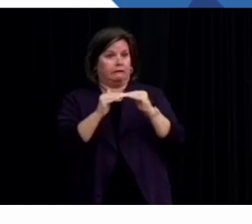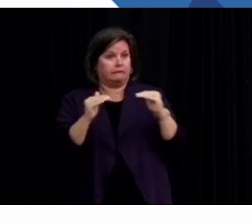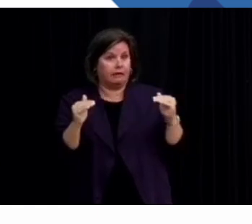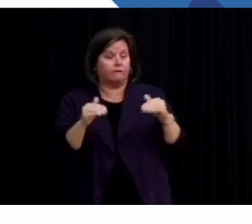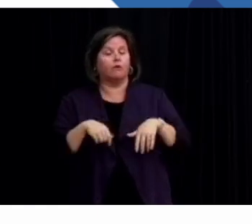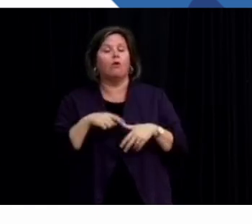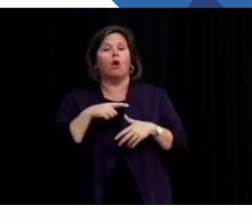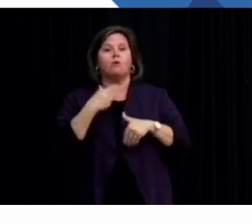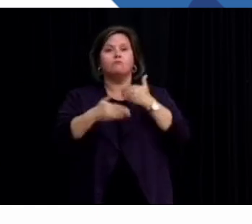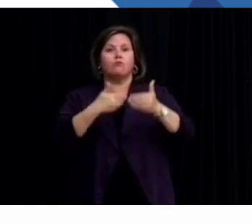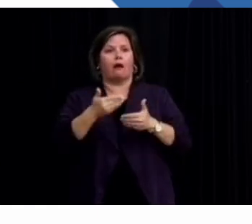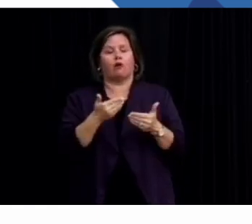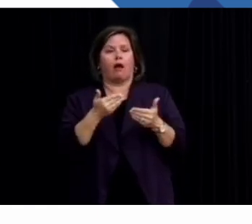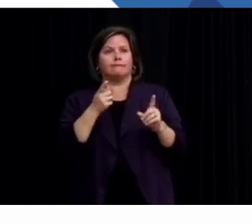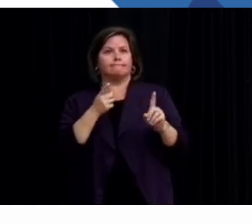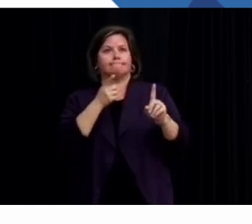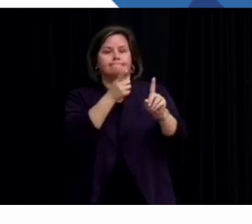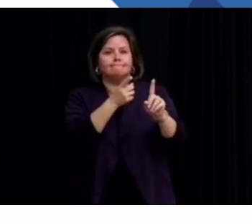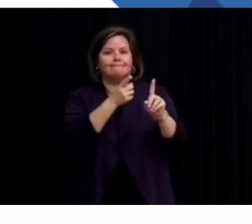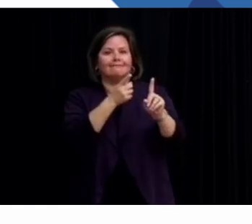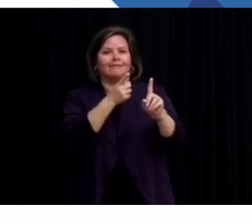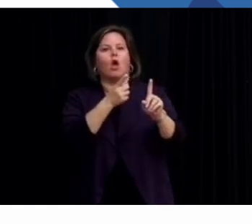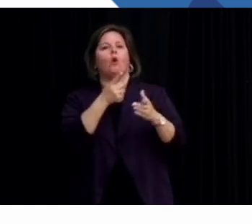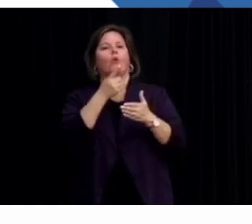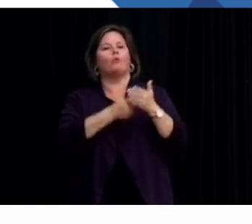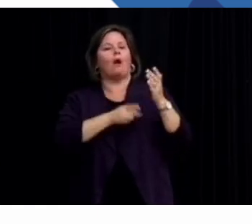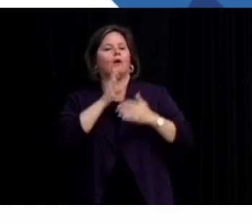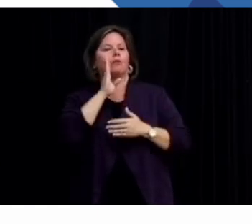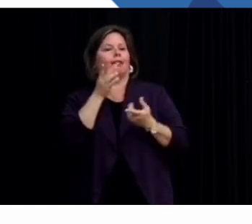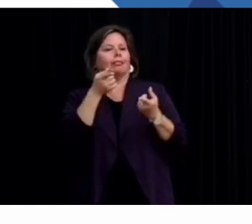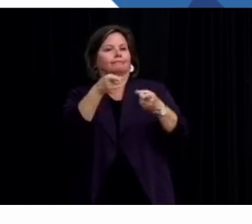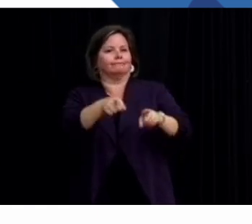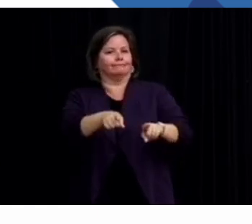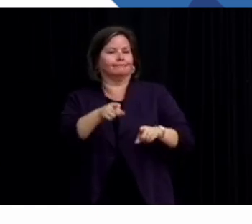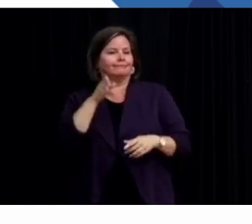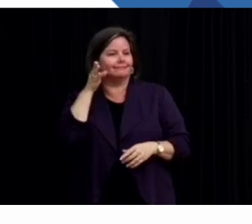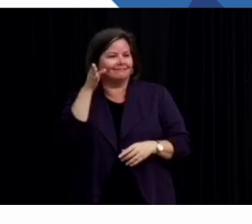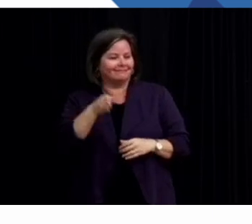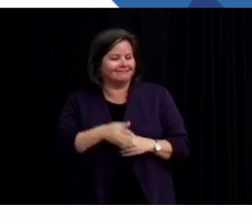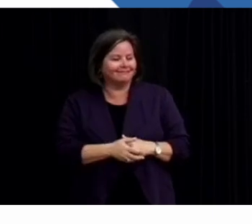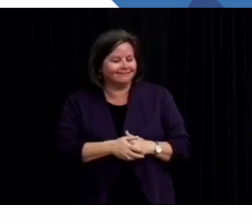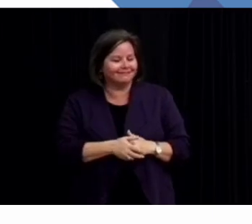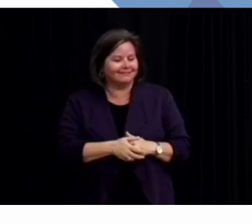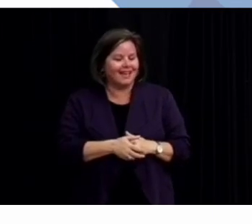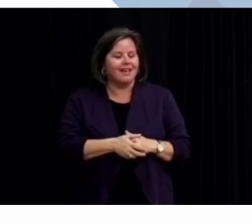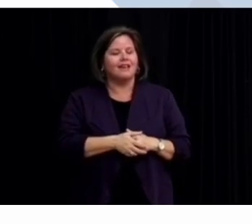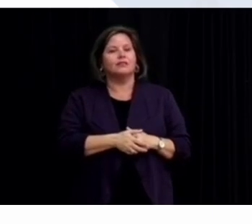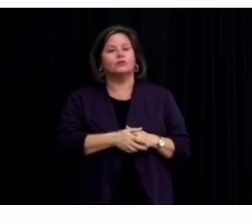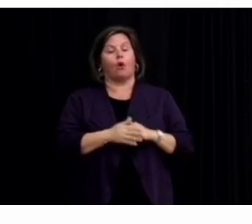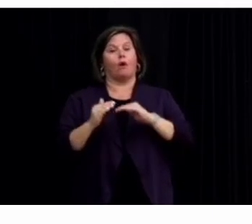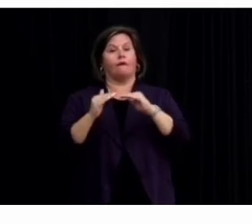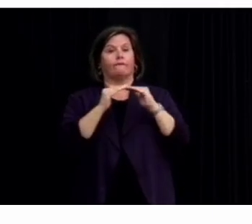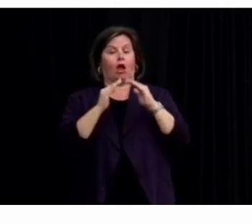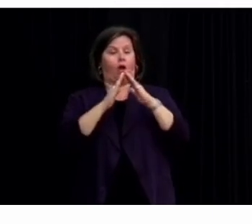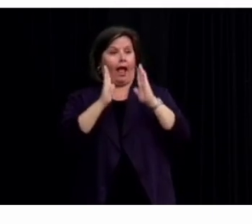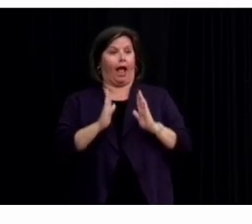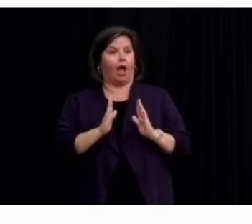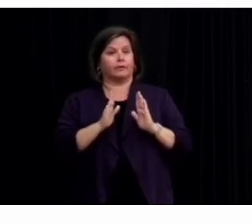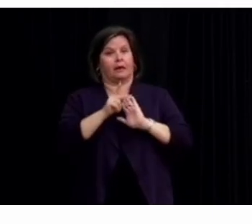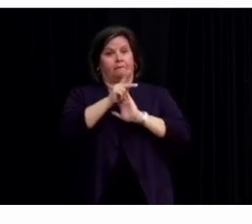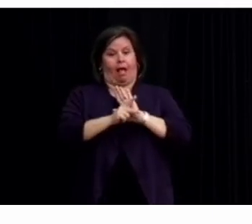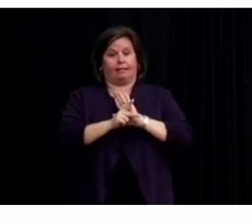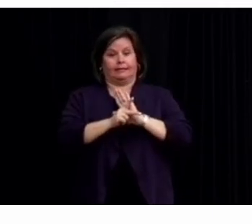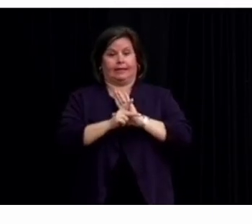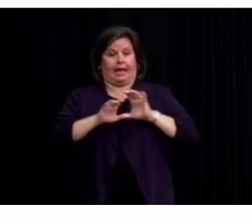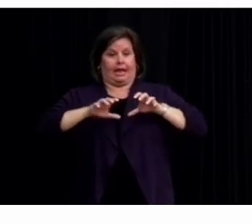but in advancing towards what will be. So our Fair Housing Policy Committee has introduced